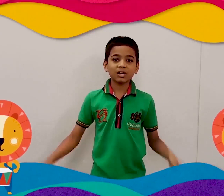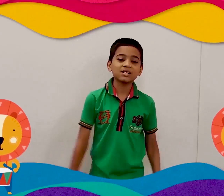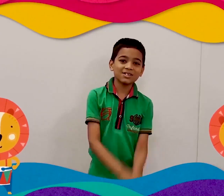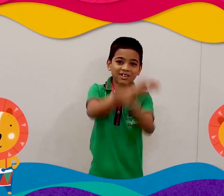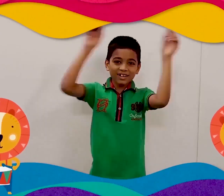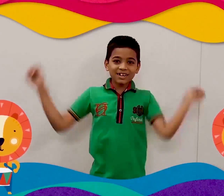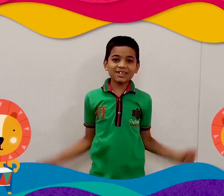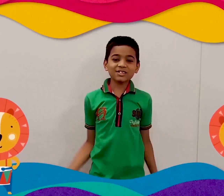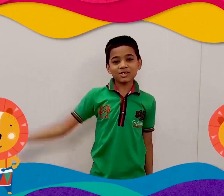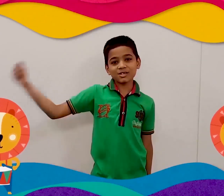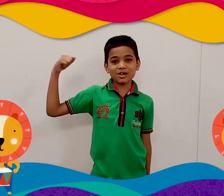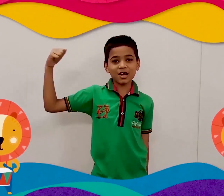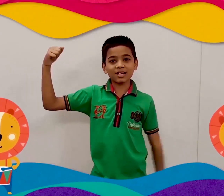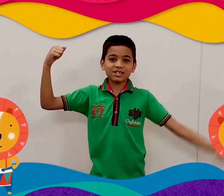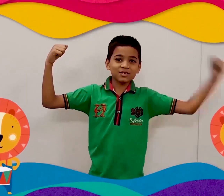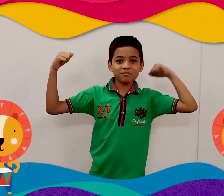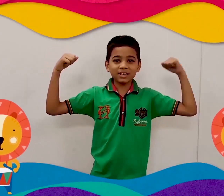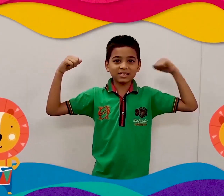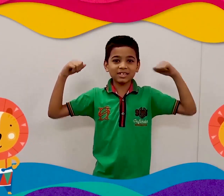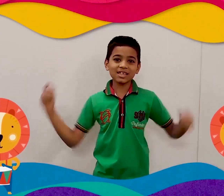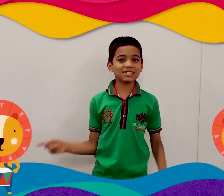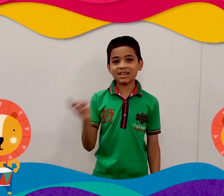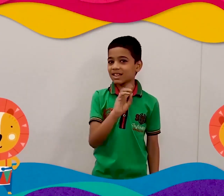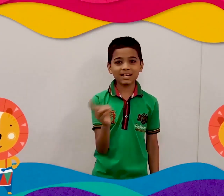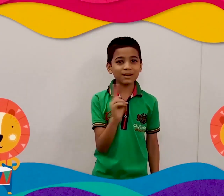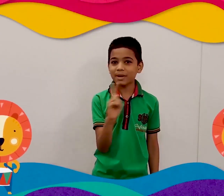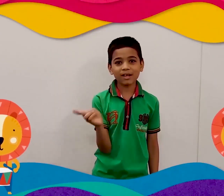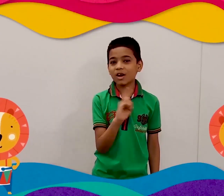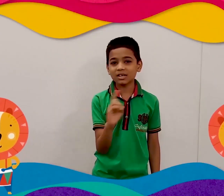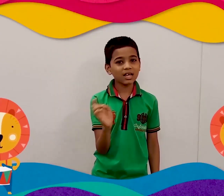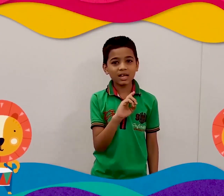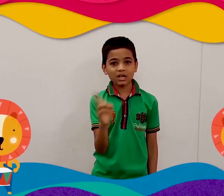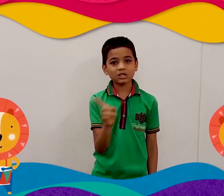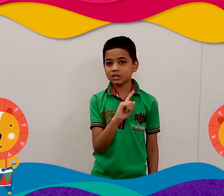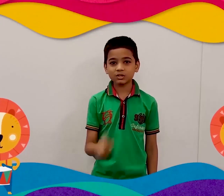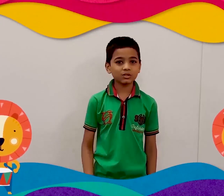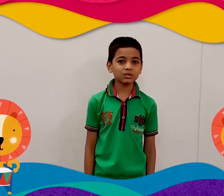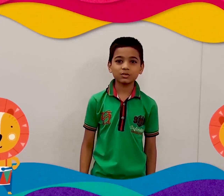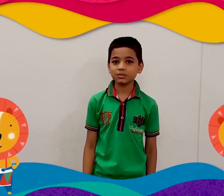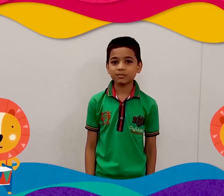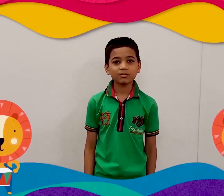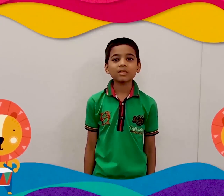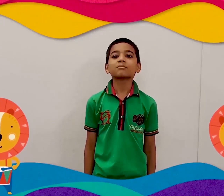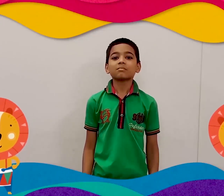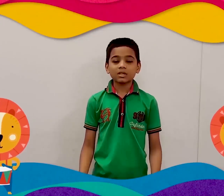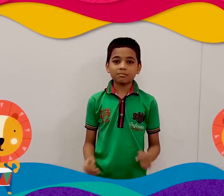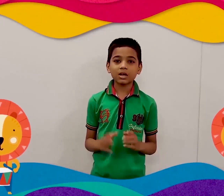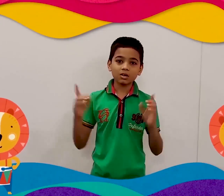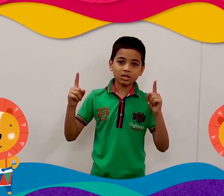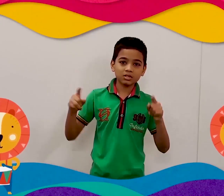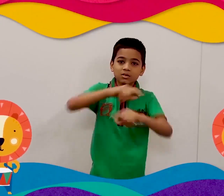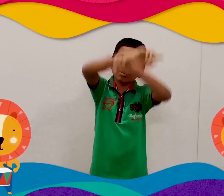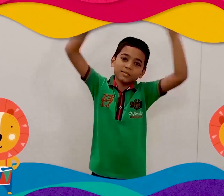My God is so great, so strong and so mighty, there's nothing my God cannot do.